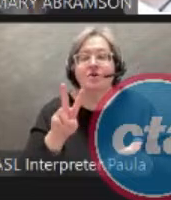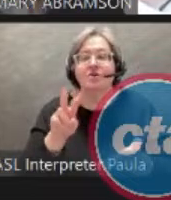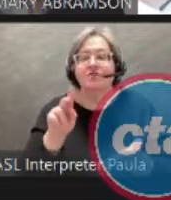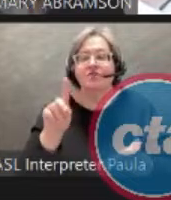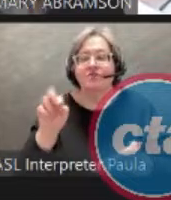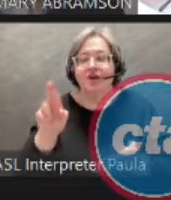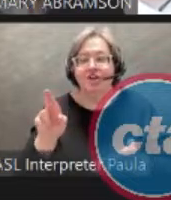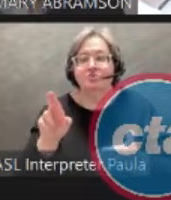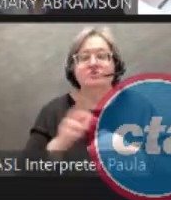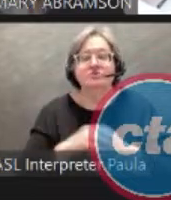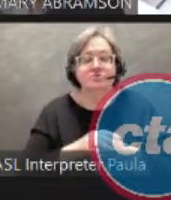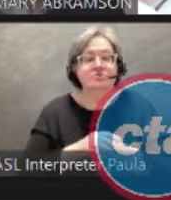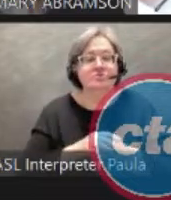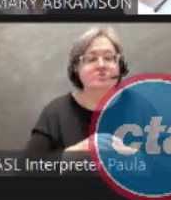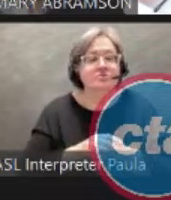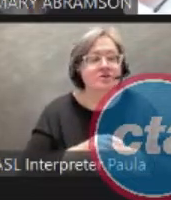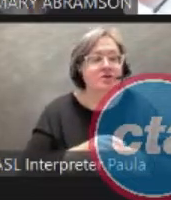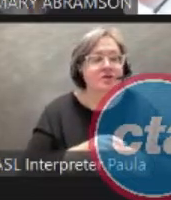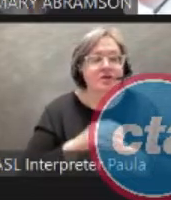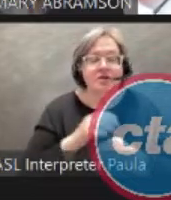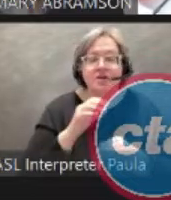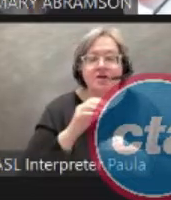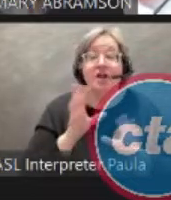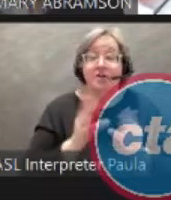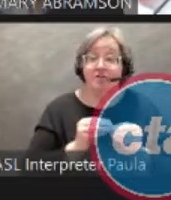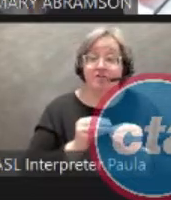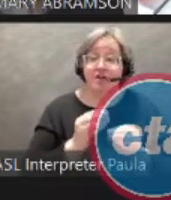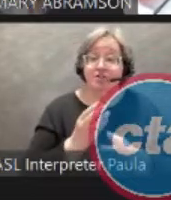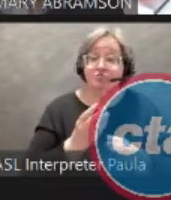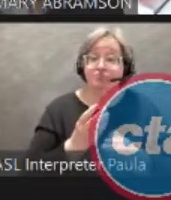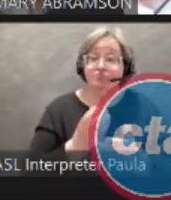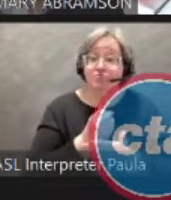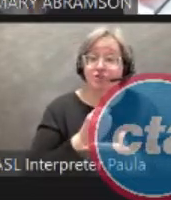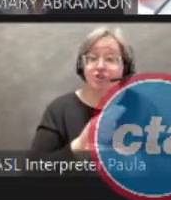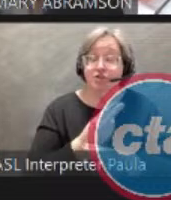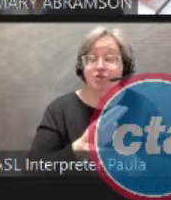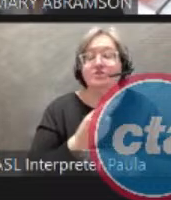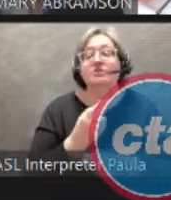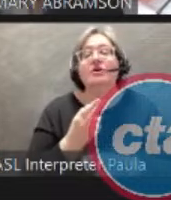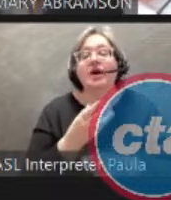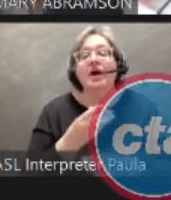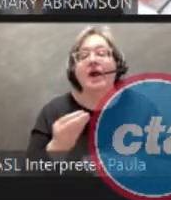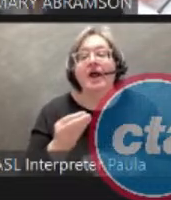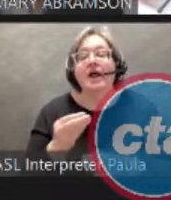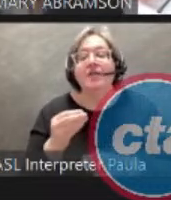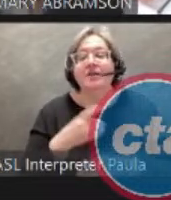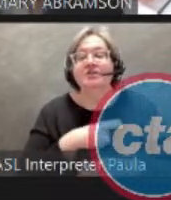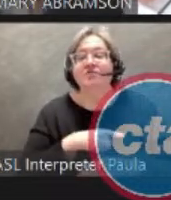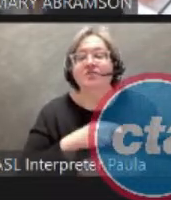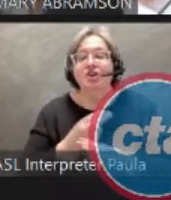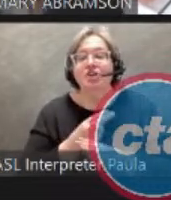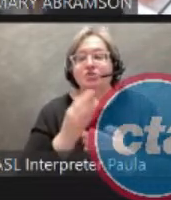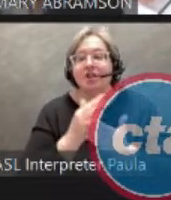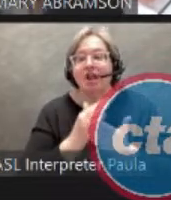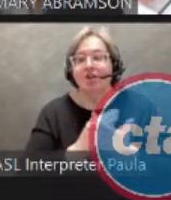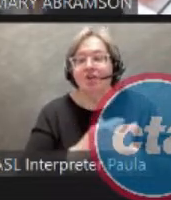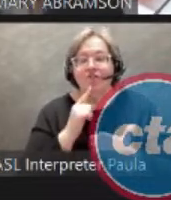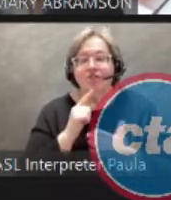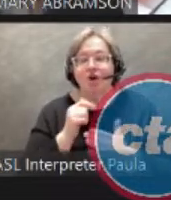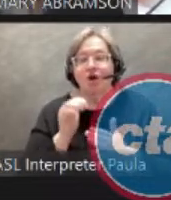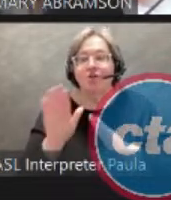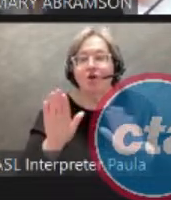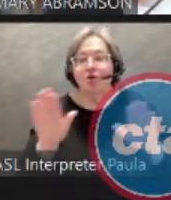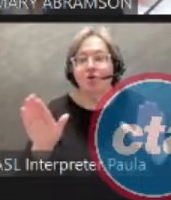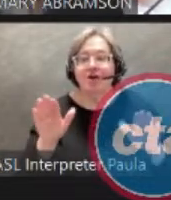vendor form, because this is where not only is the convention using it, but all the delegates and stuff are using these vendor directories for their own events and